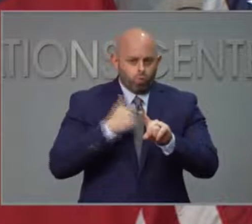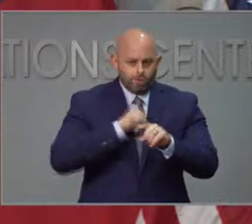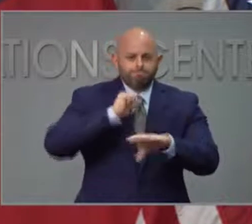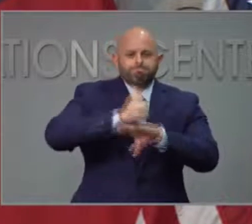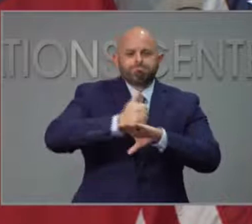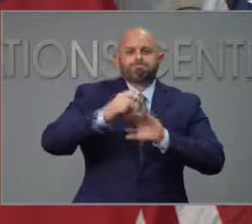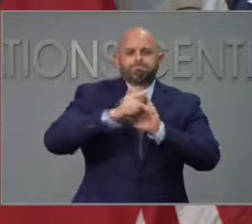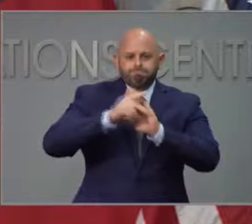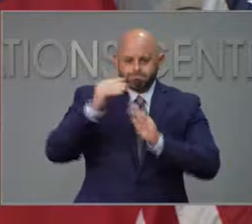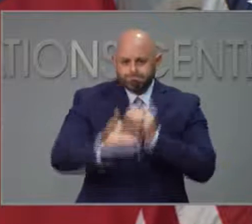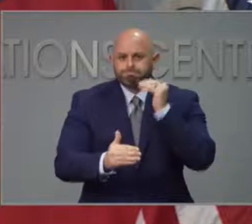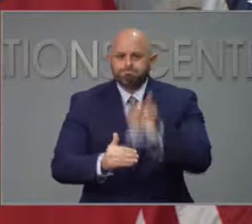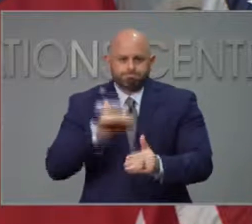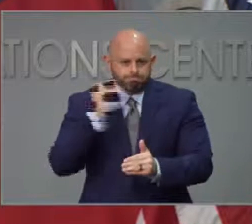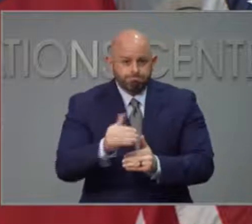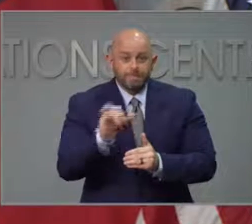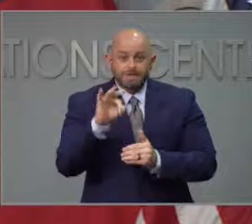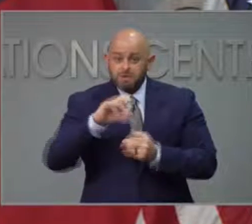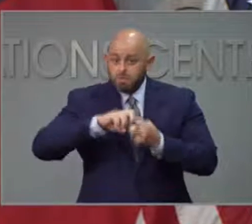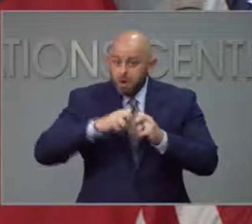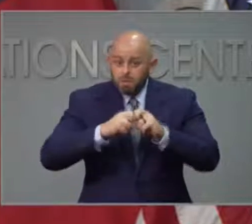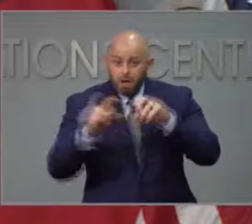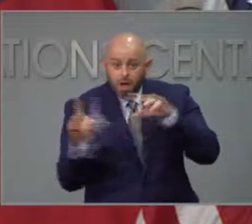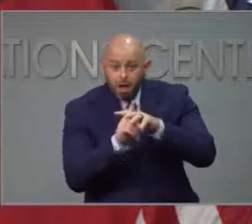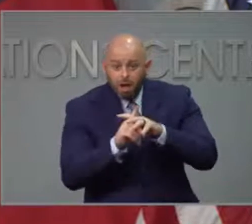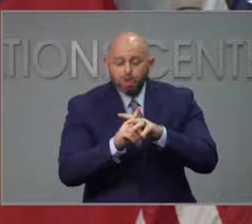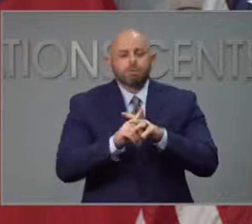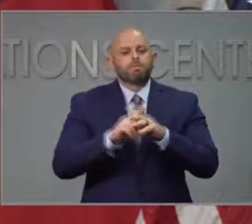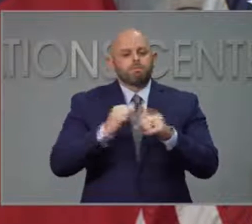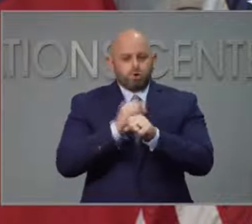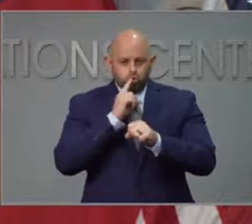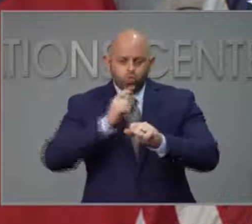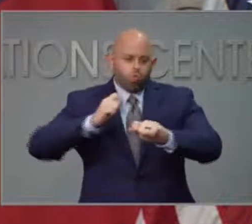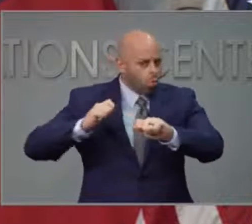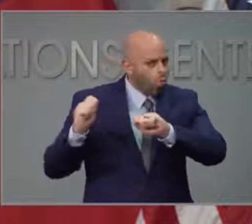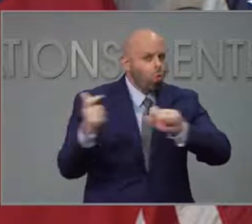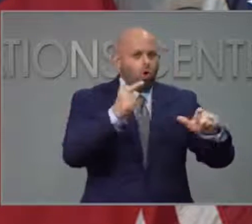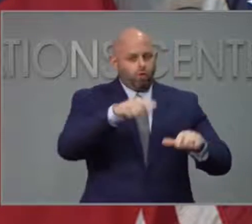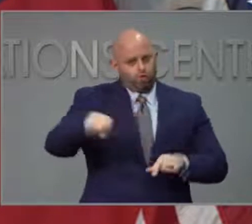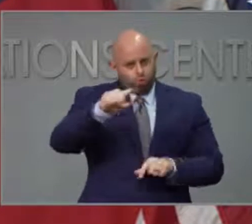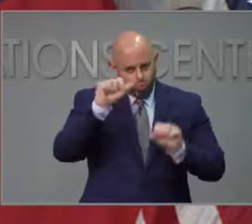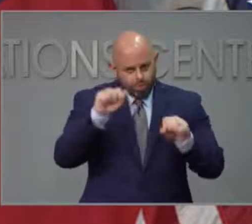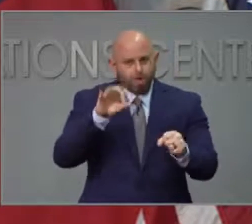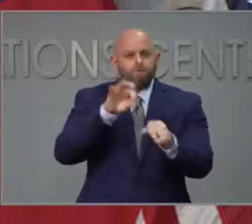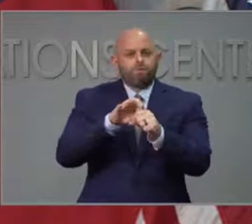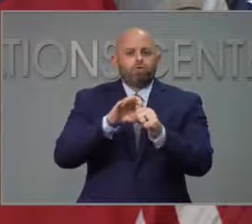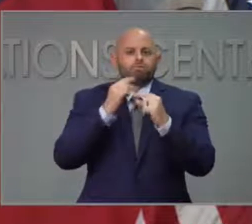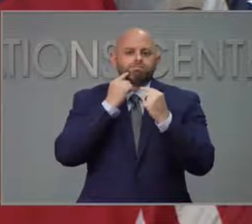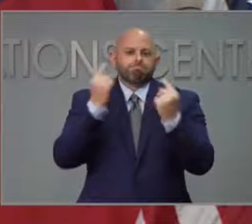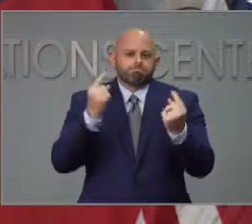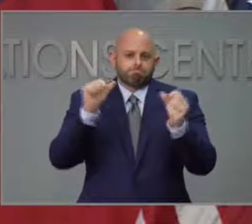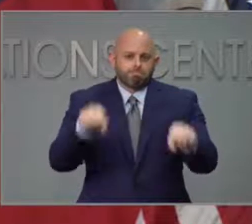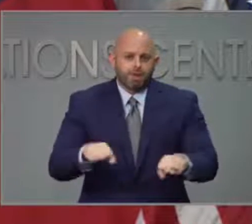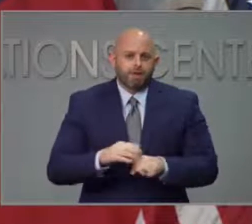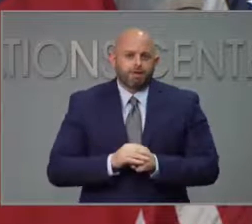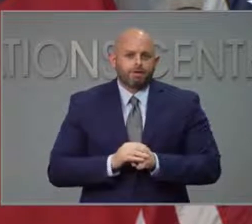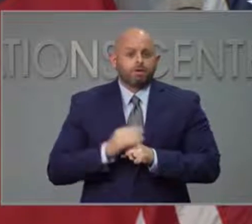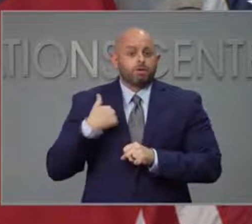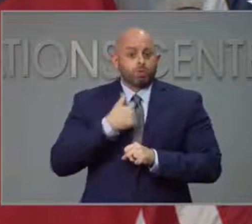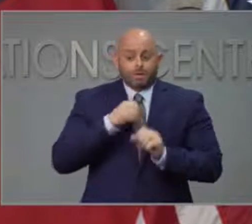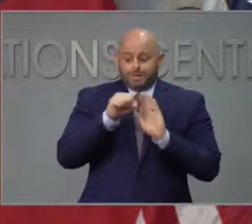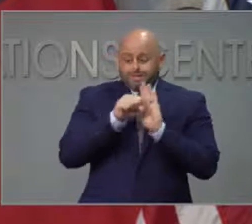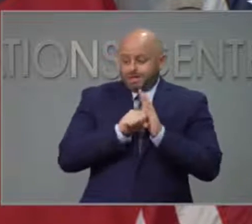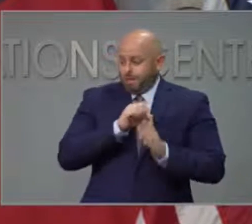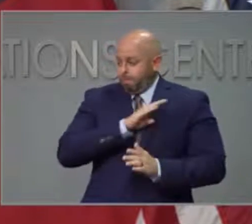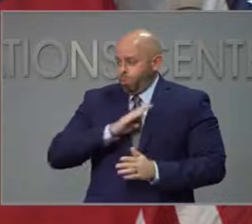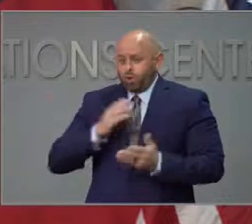as they arise to ensure all voters can cast their ballots successfully. State board staff are working closely